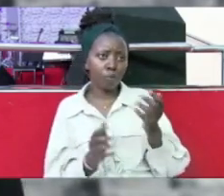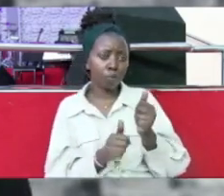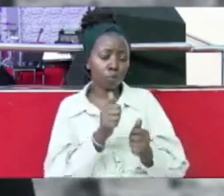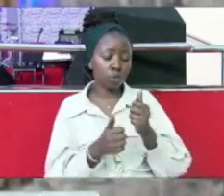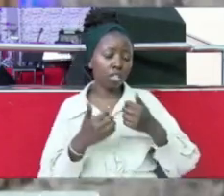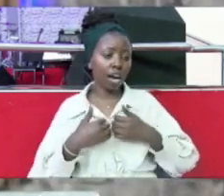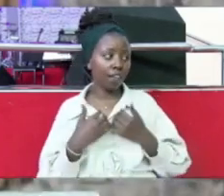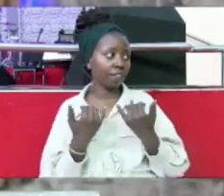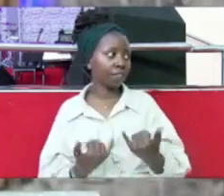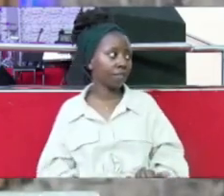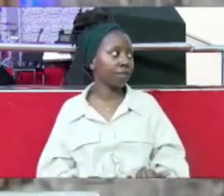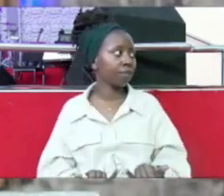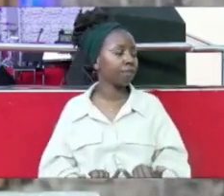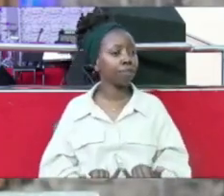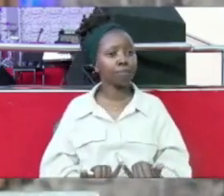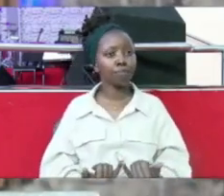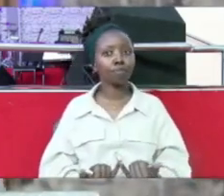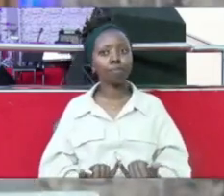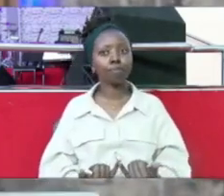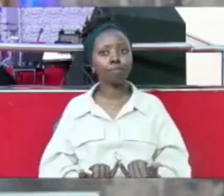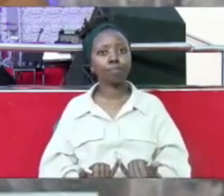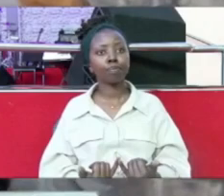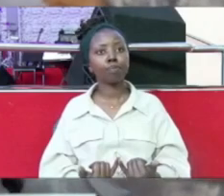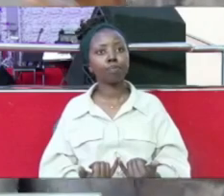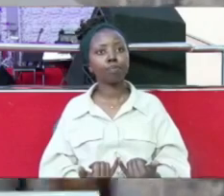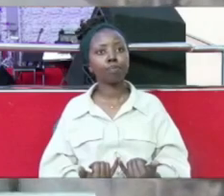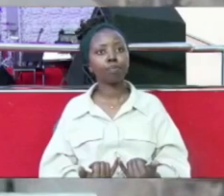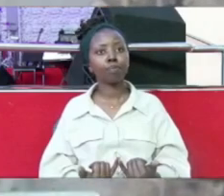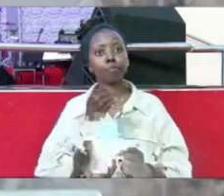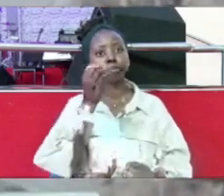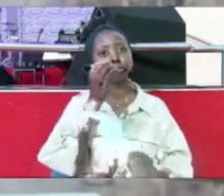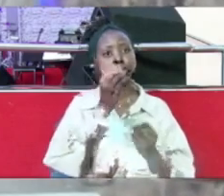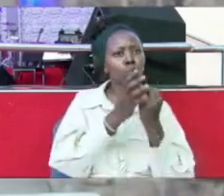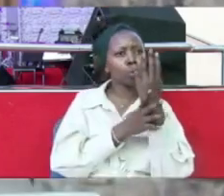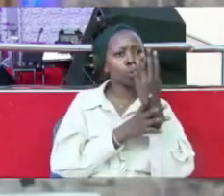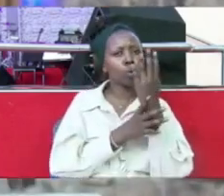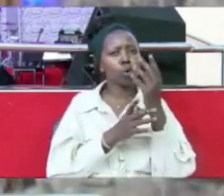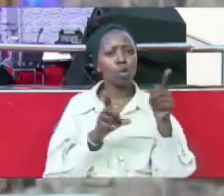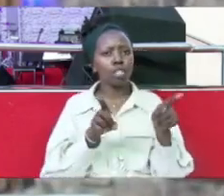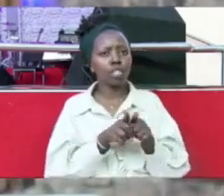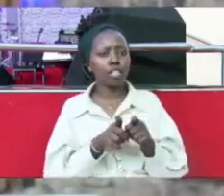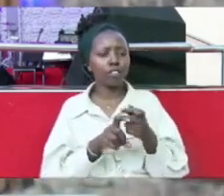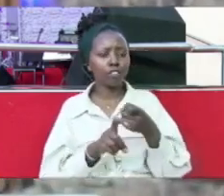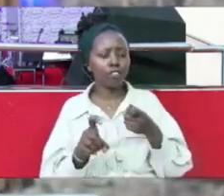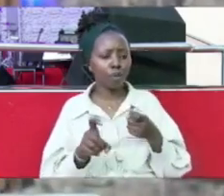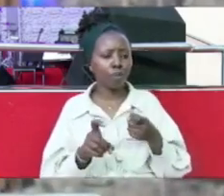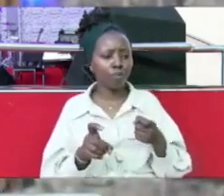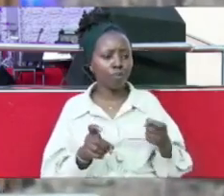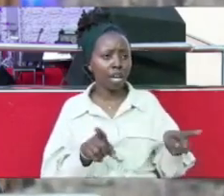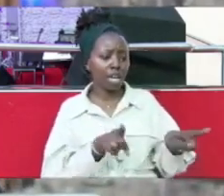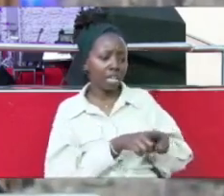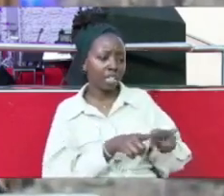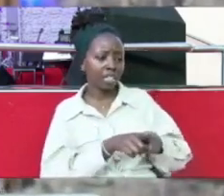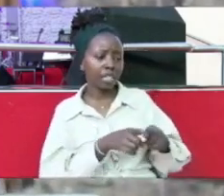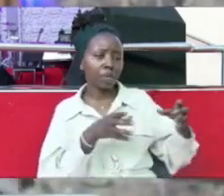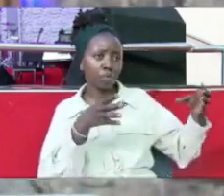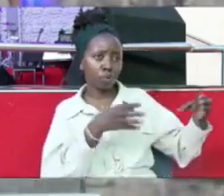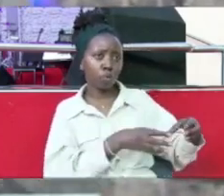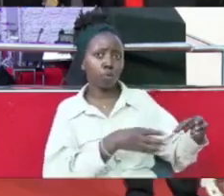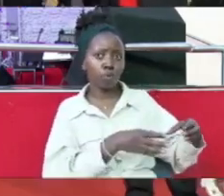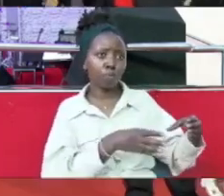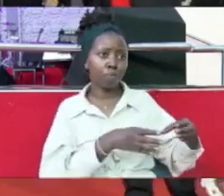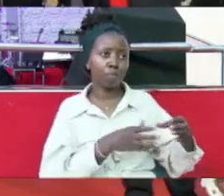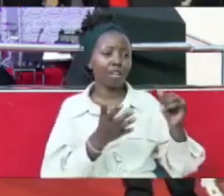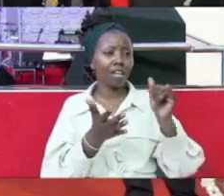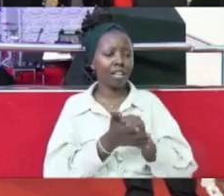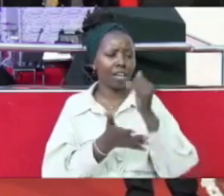Ama kijitabu ambacho tumekuwa tukitumia. So that we are able to draw from the same pot. Na ili tuweze kuchukua kutoka kwa jugu moja. So that's